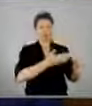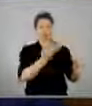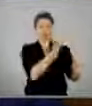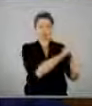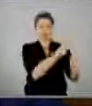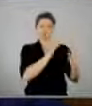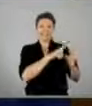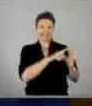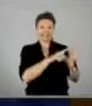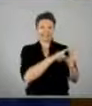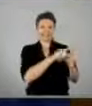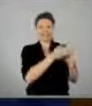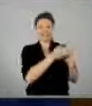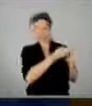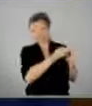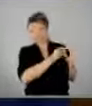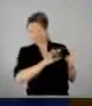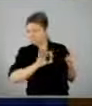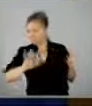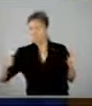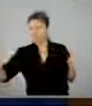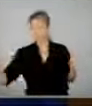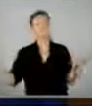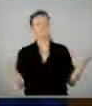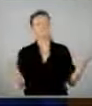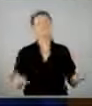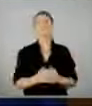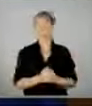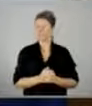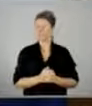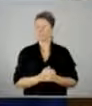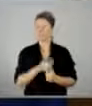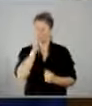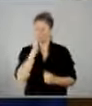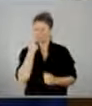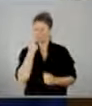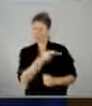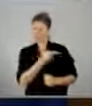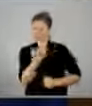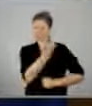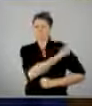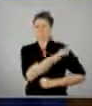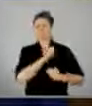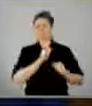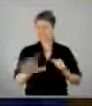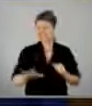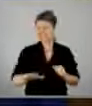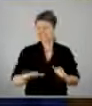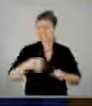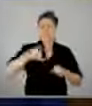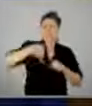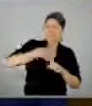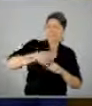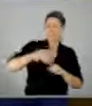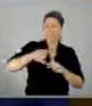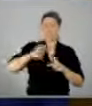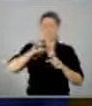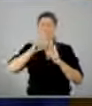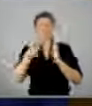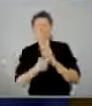gather evidence on safety and efficacy, but from the Lancet Journal, from the clinical trials, from the World